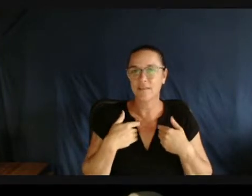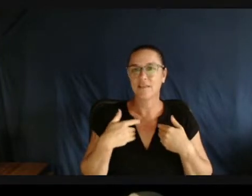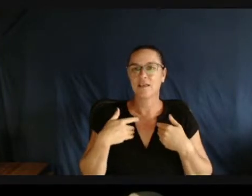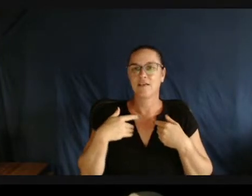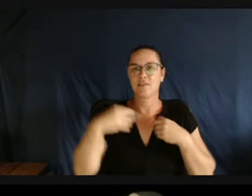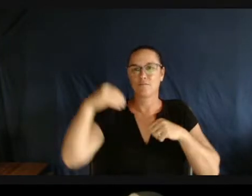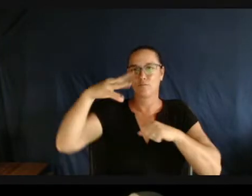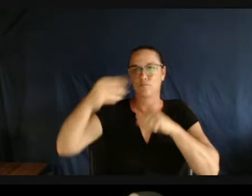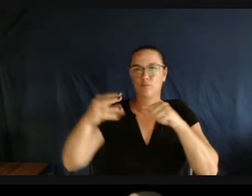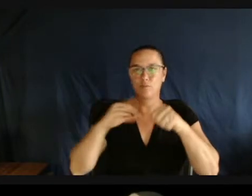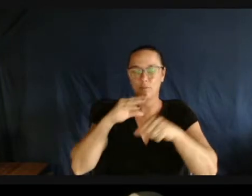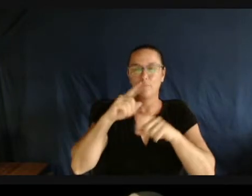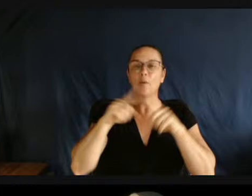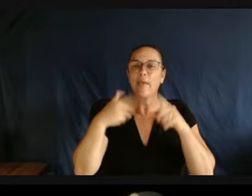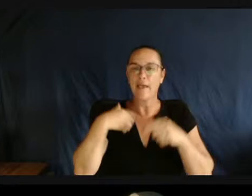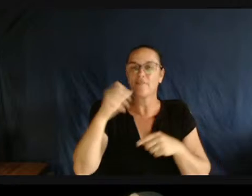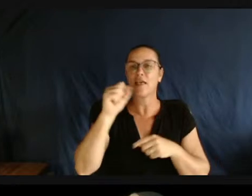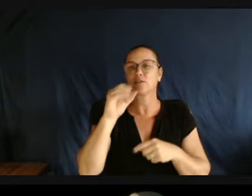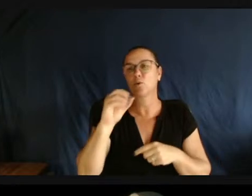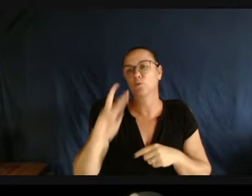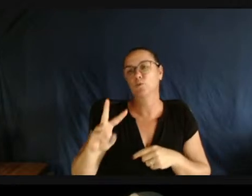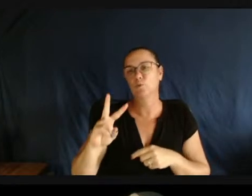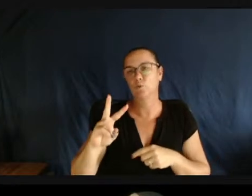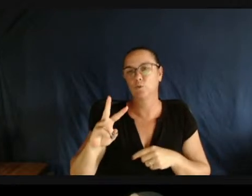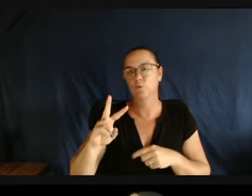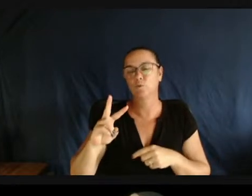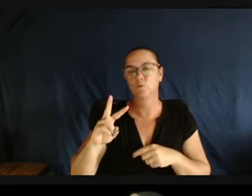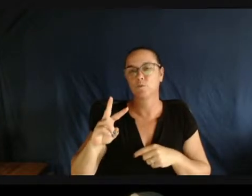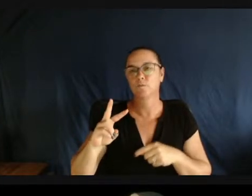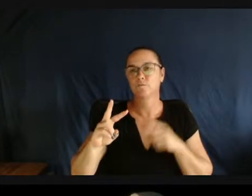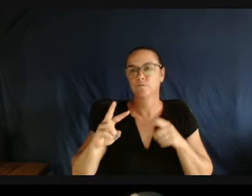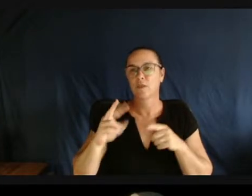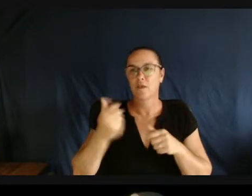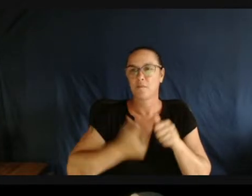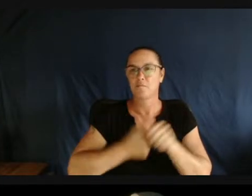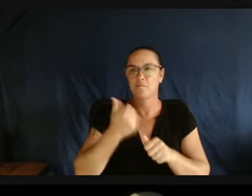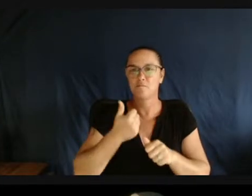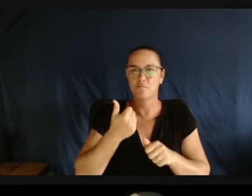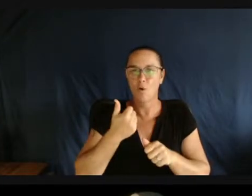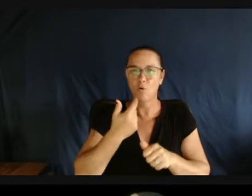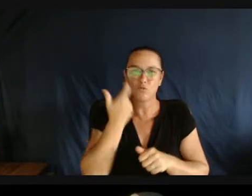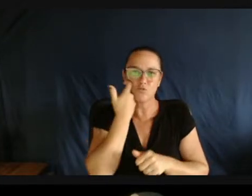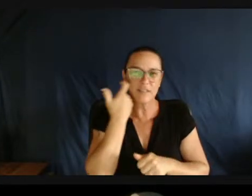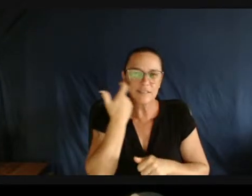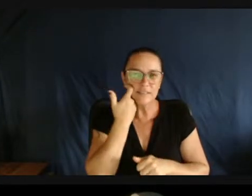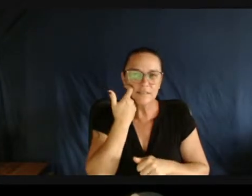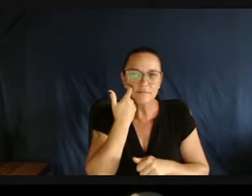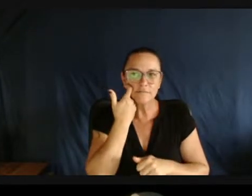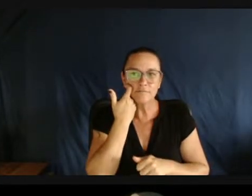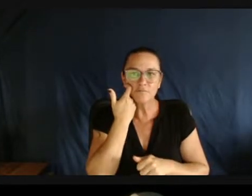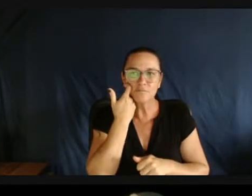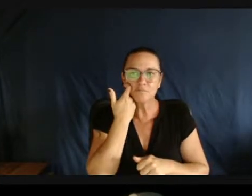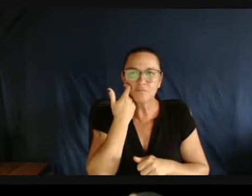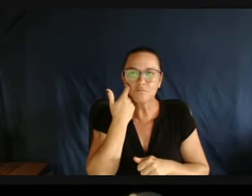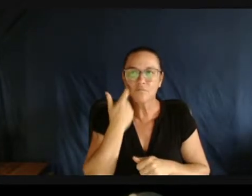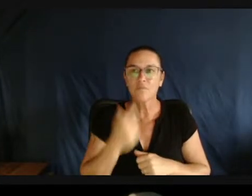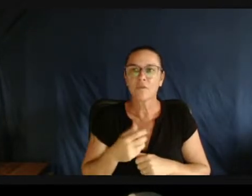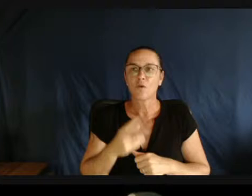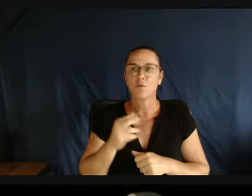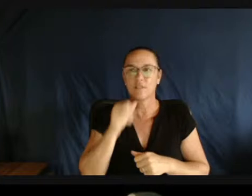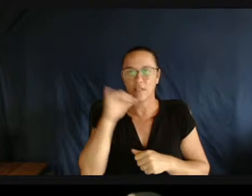SO2 captures. So there's the one from the most recent capture interval day, and then the one before